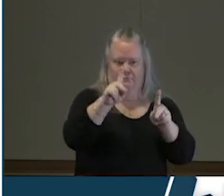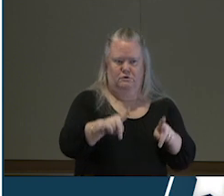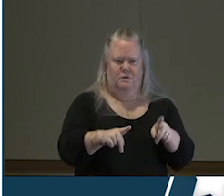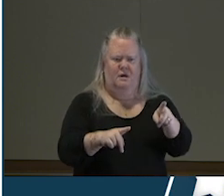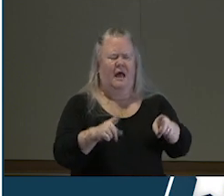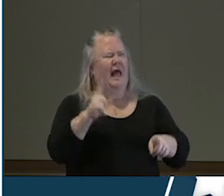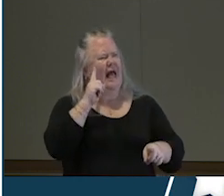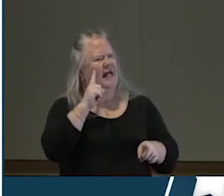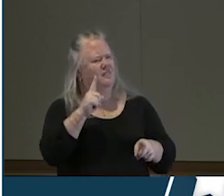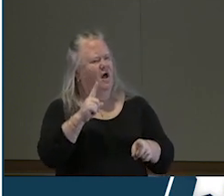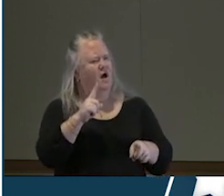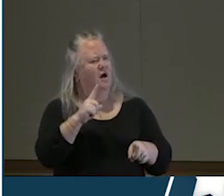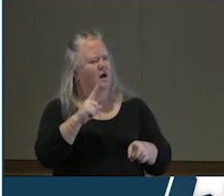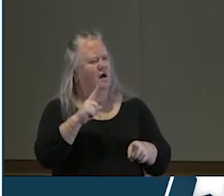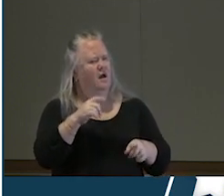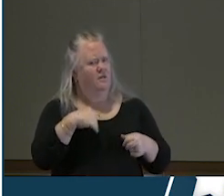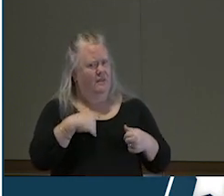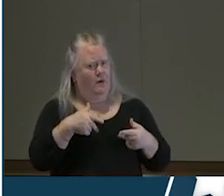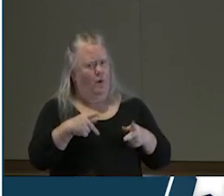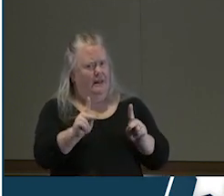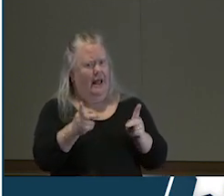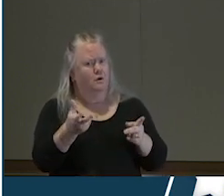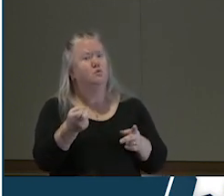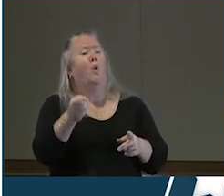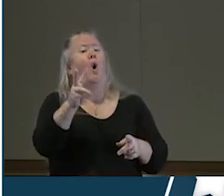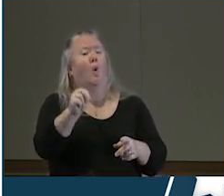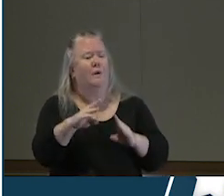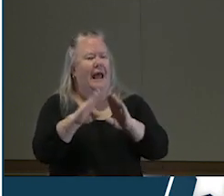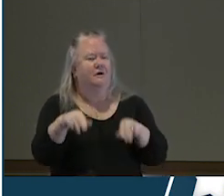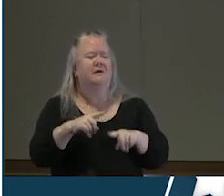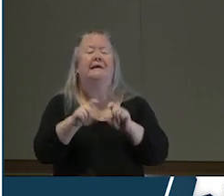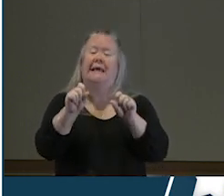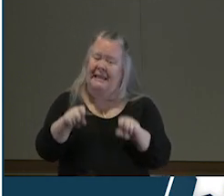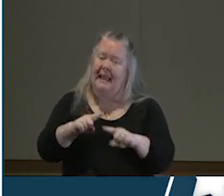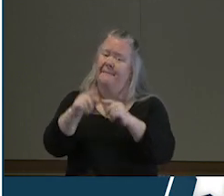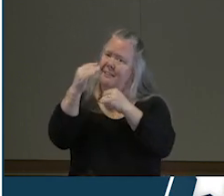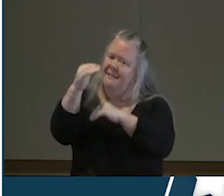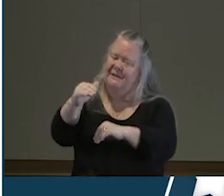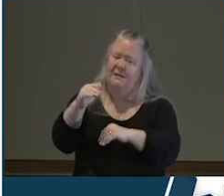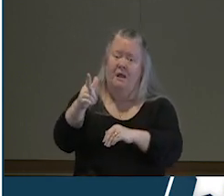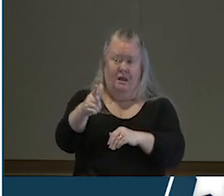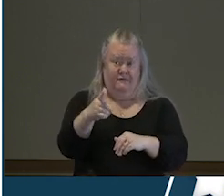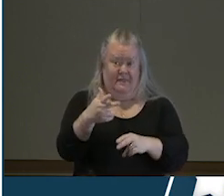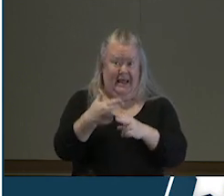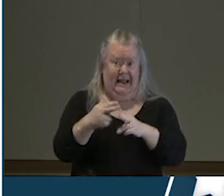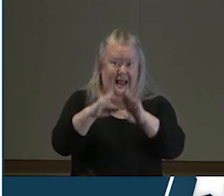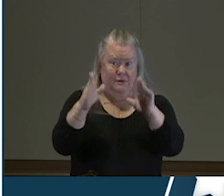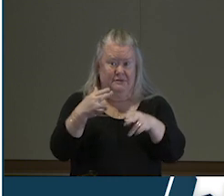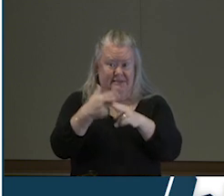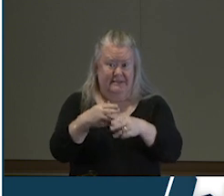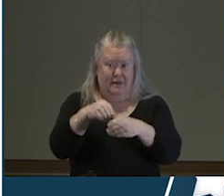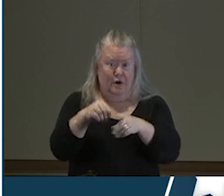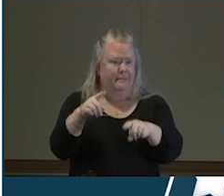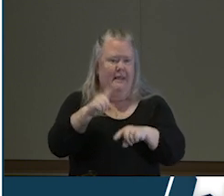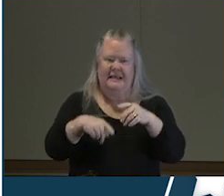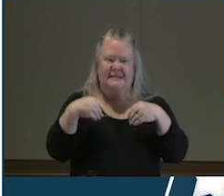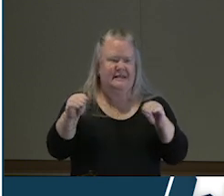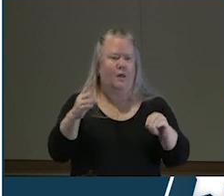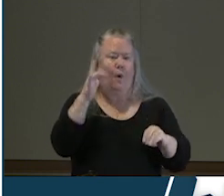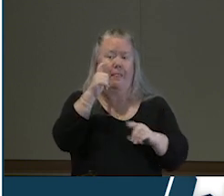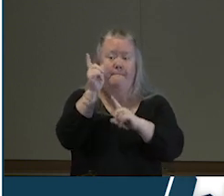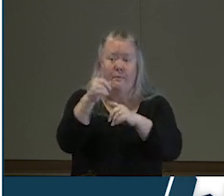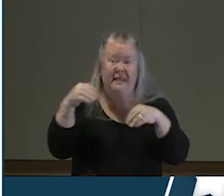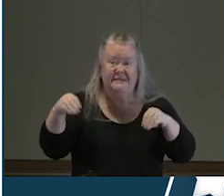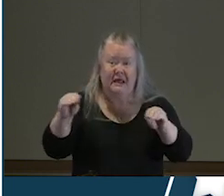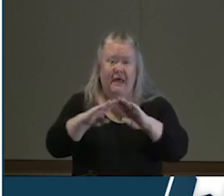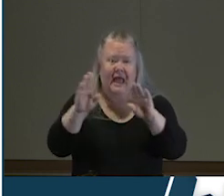thought they were allowed to own it. They can, but there's limitations. If they own a house in their name, they can never sell the house. Because the moment they